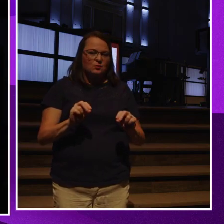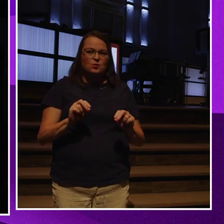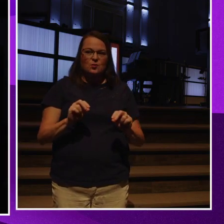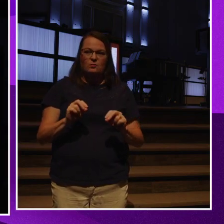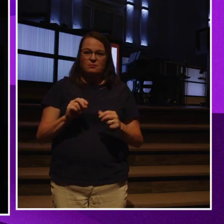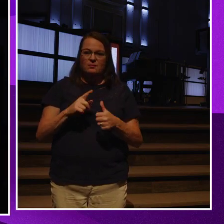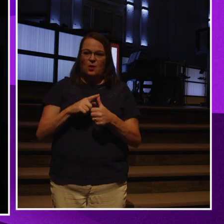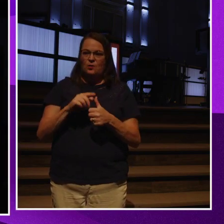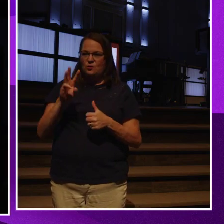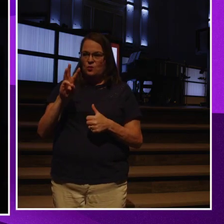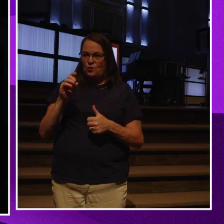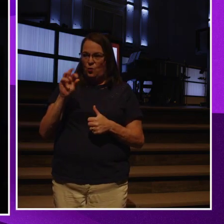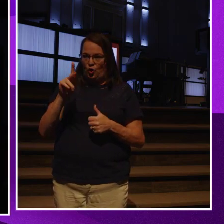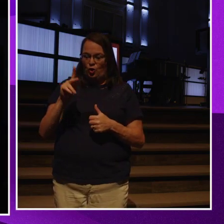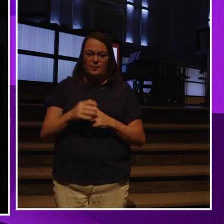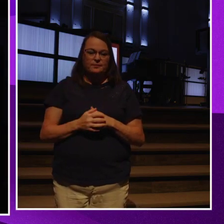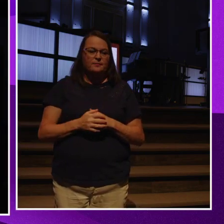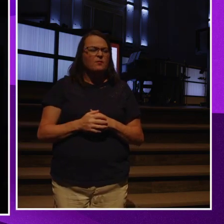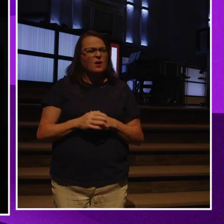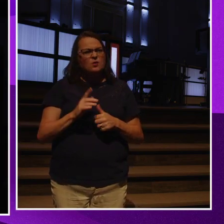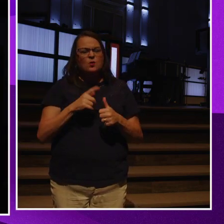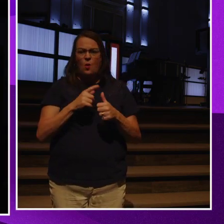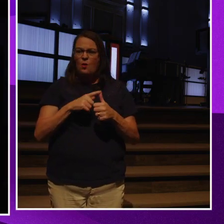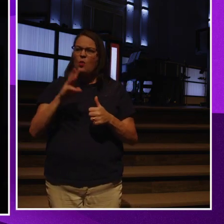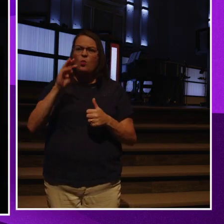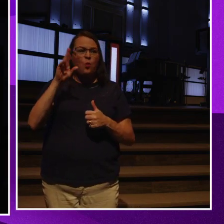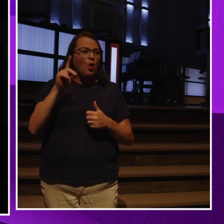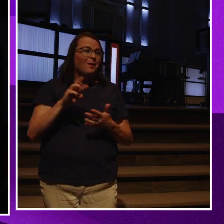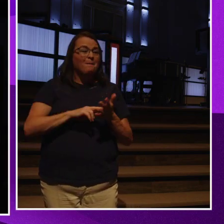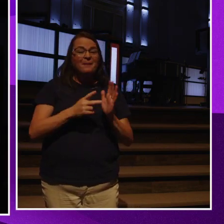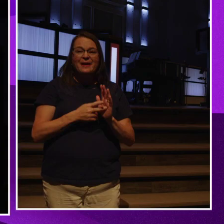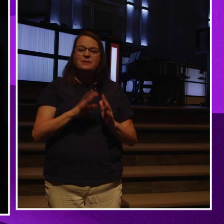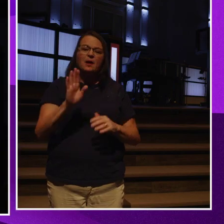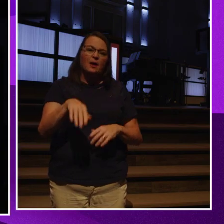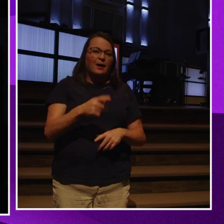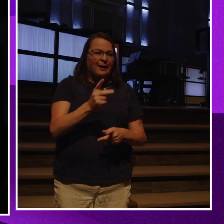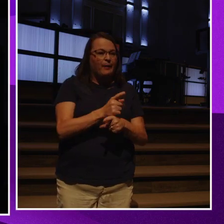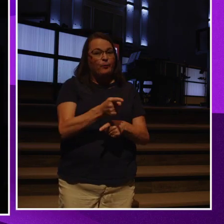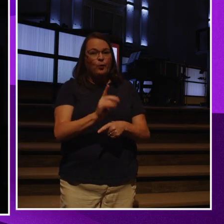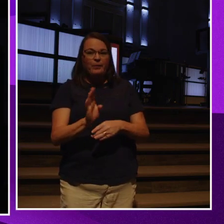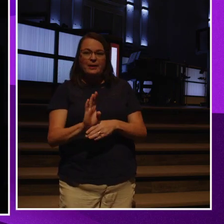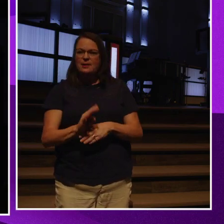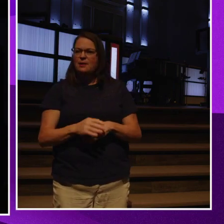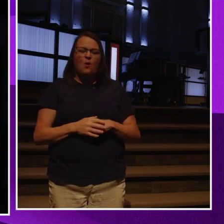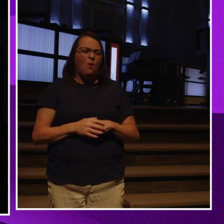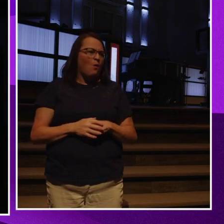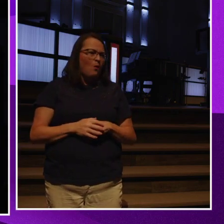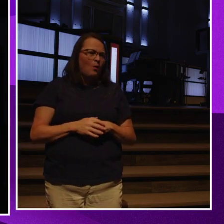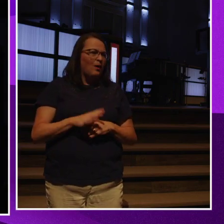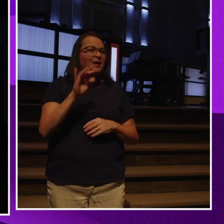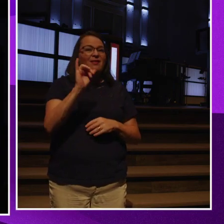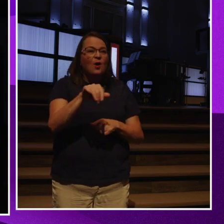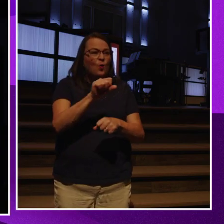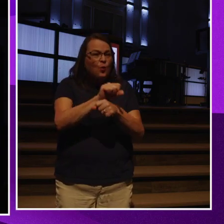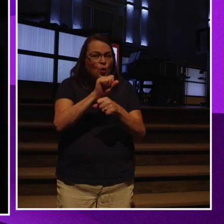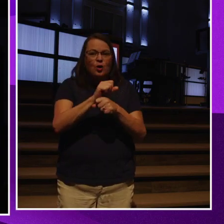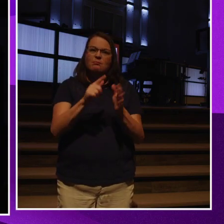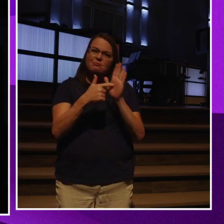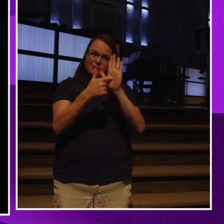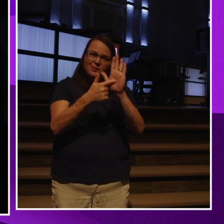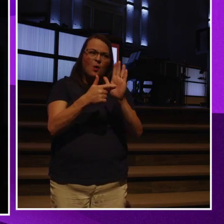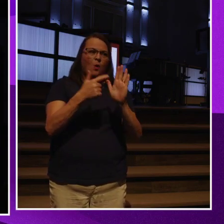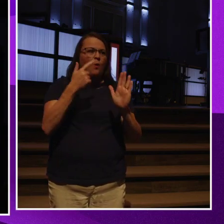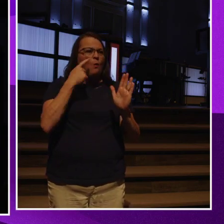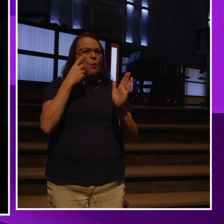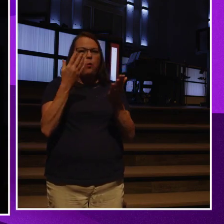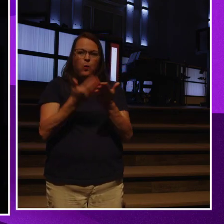work. Well, this work isn't just so we have something to do, but this work serves as a witness to the world as well. Verse 14,